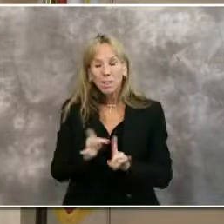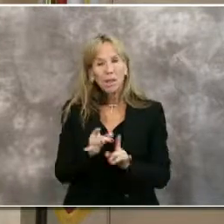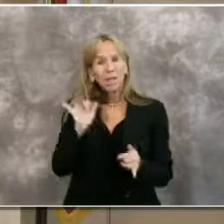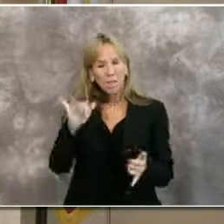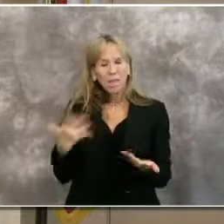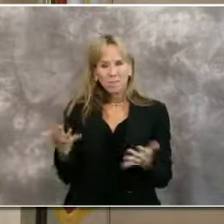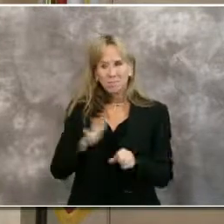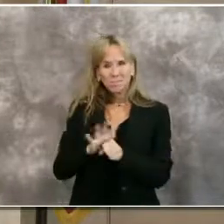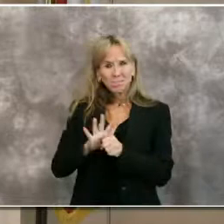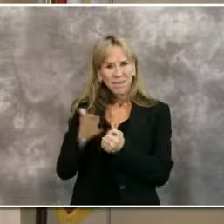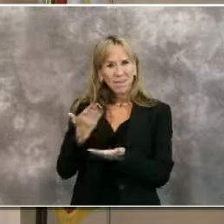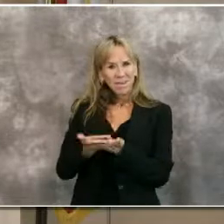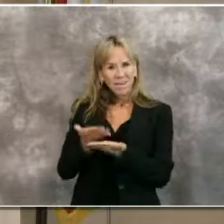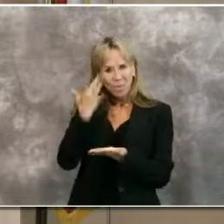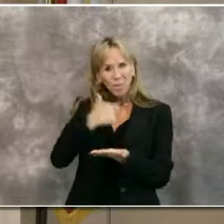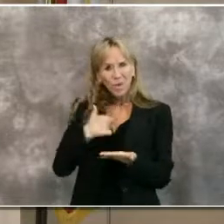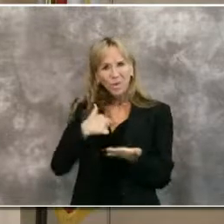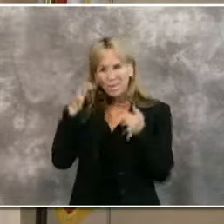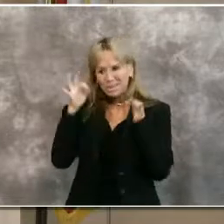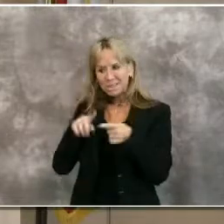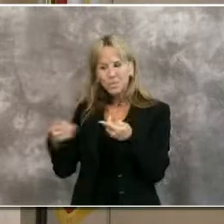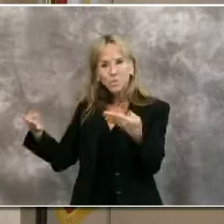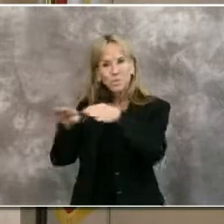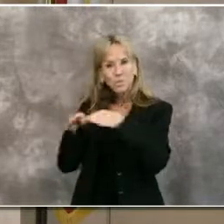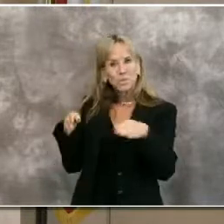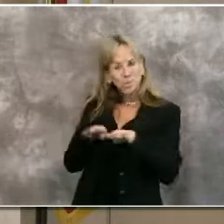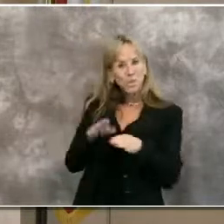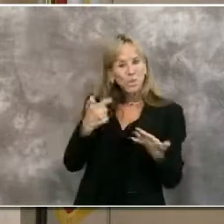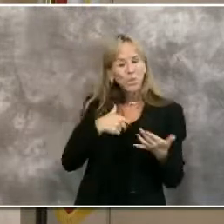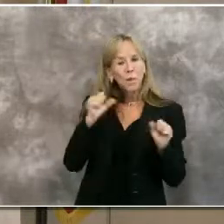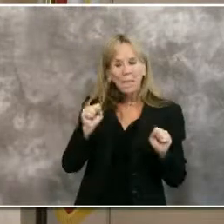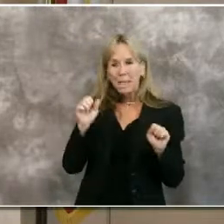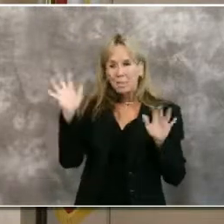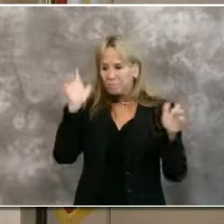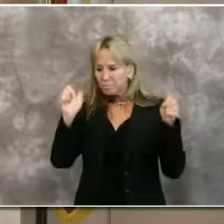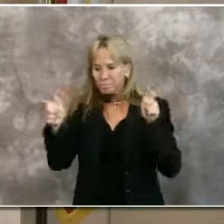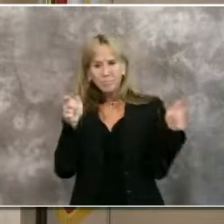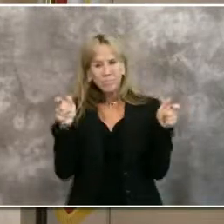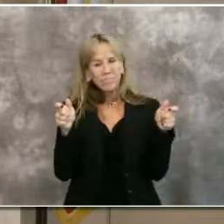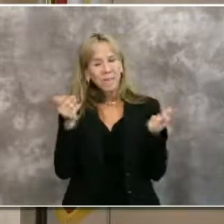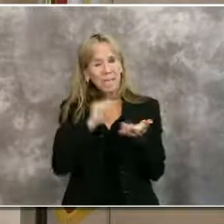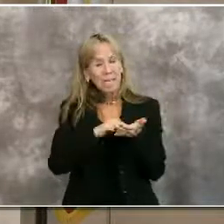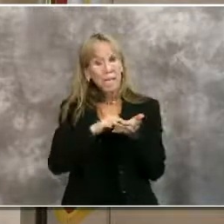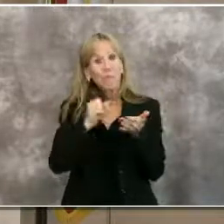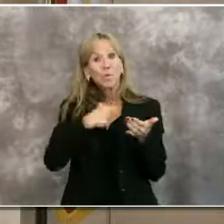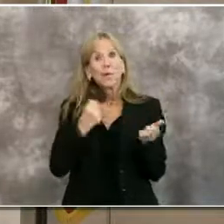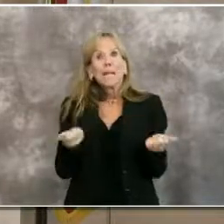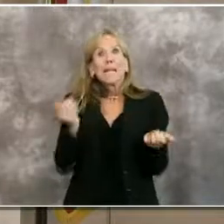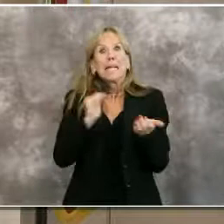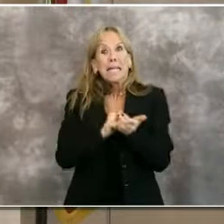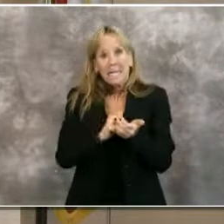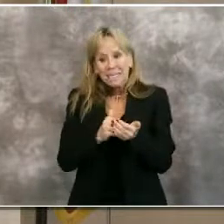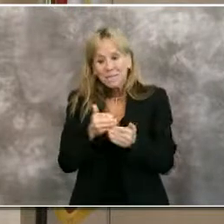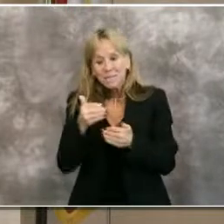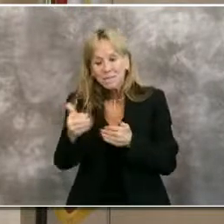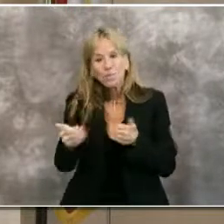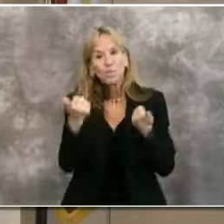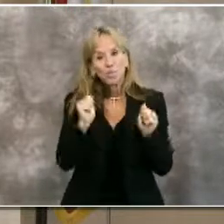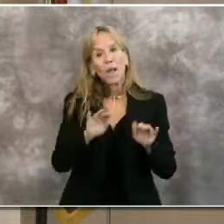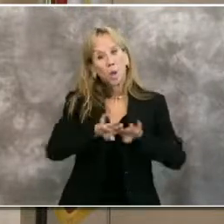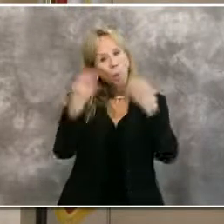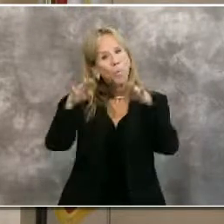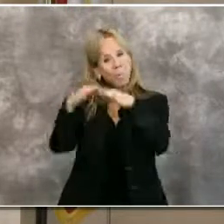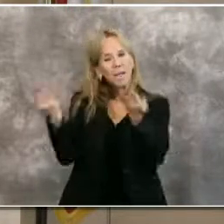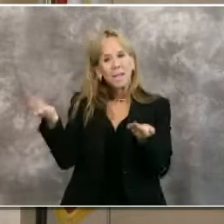dimmer back so that we can put things in perspective, so we can again try to